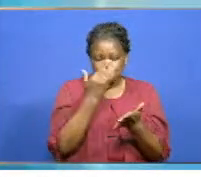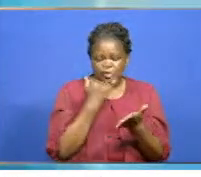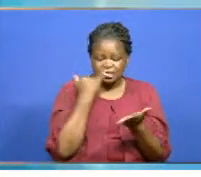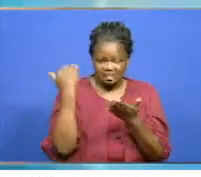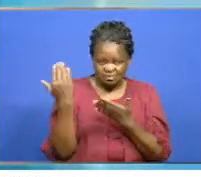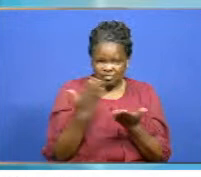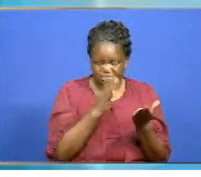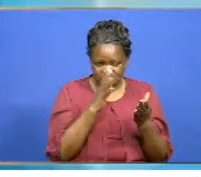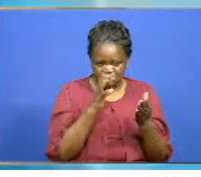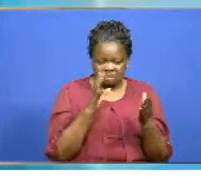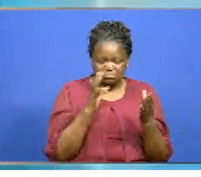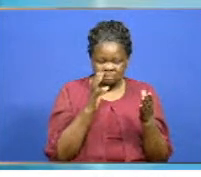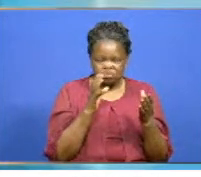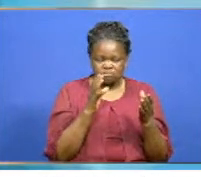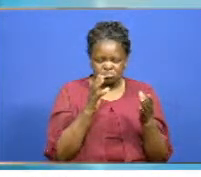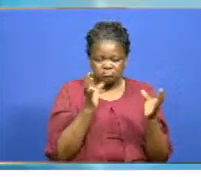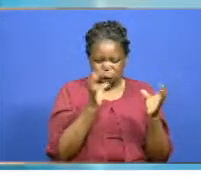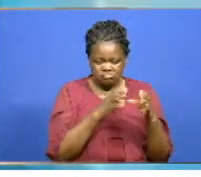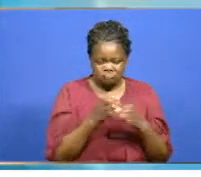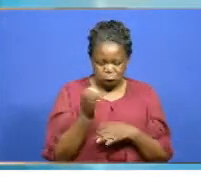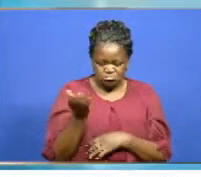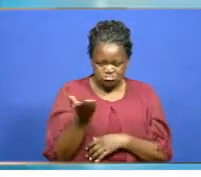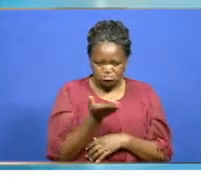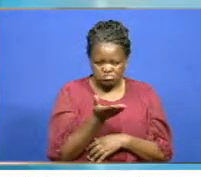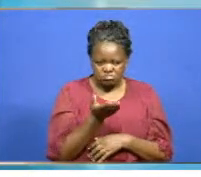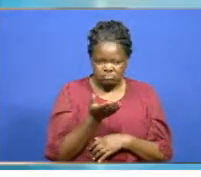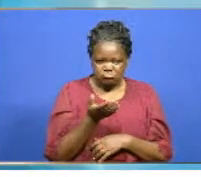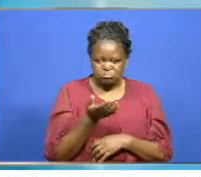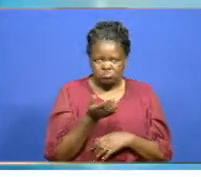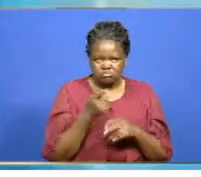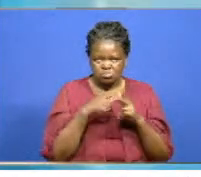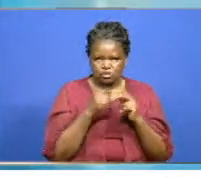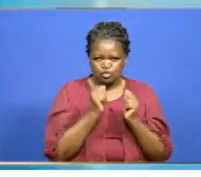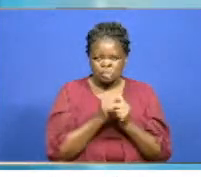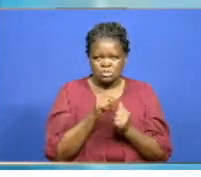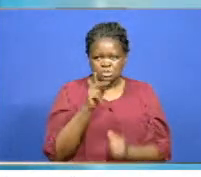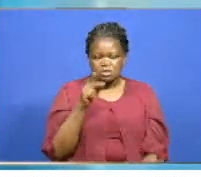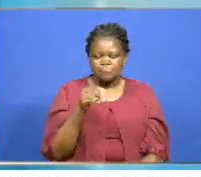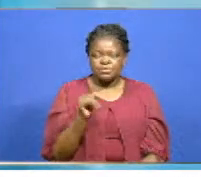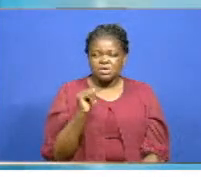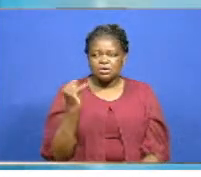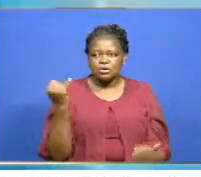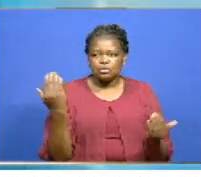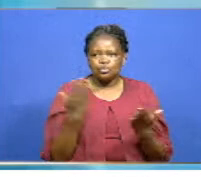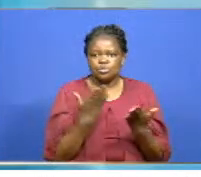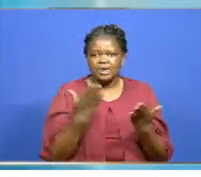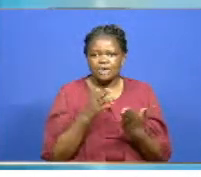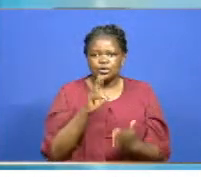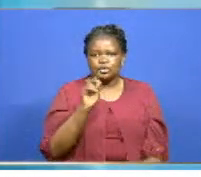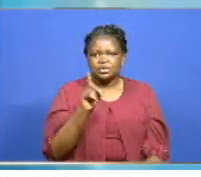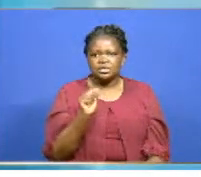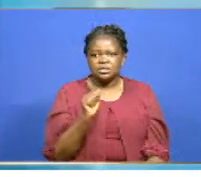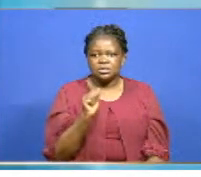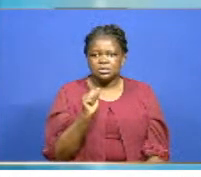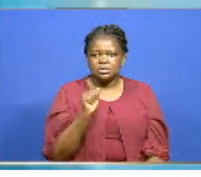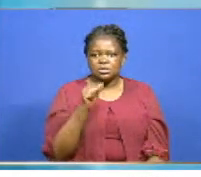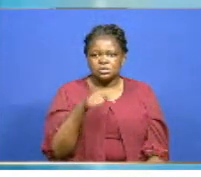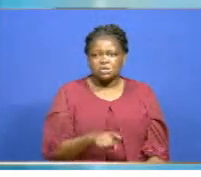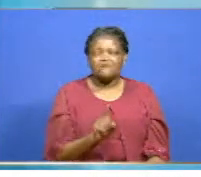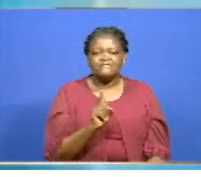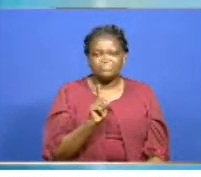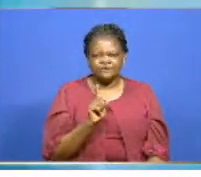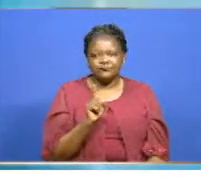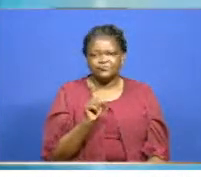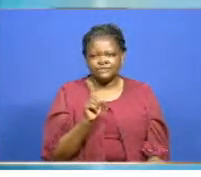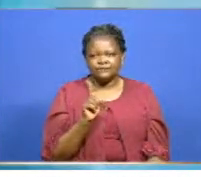his parties here, beginning with Kabuchai, where UDA appears to be now, you